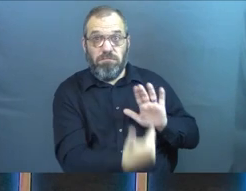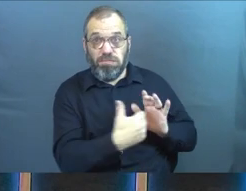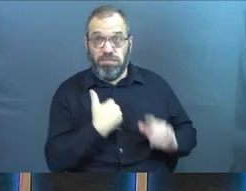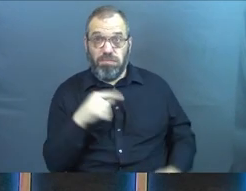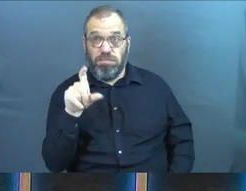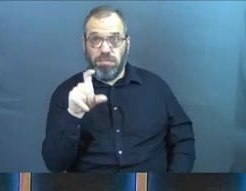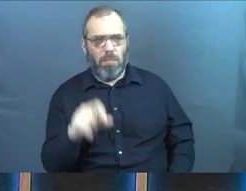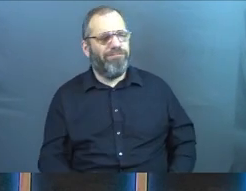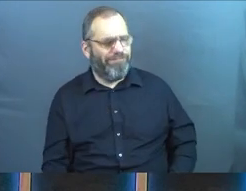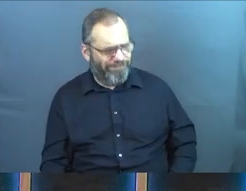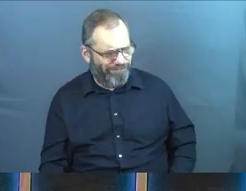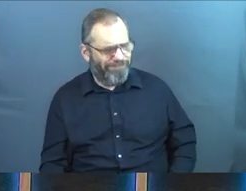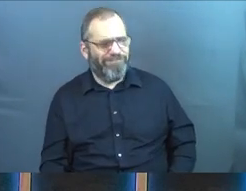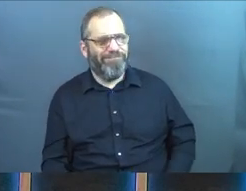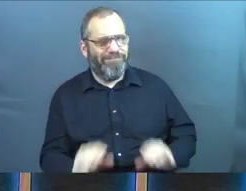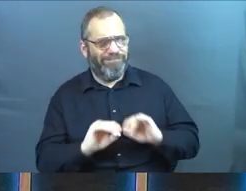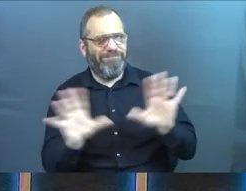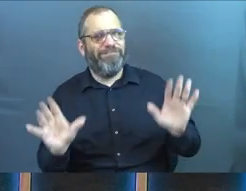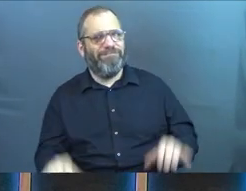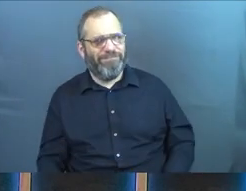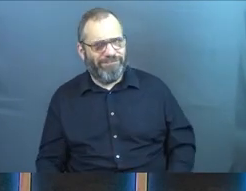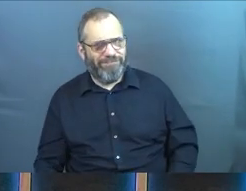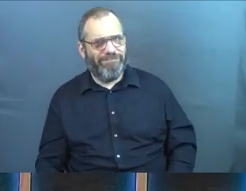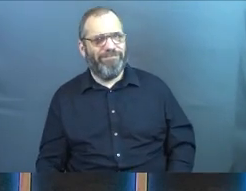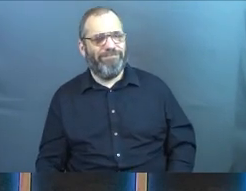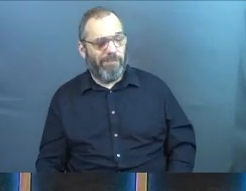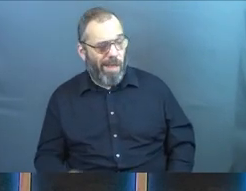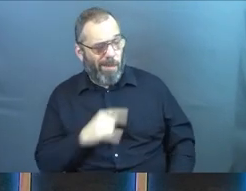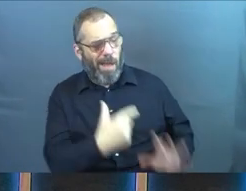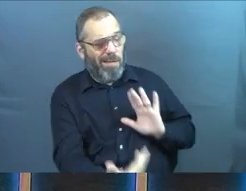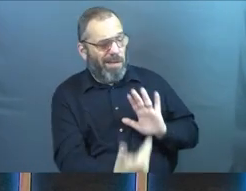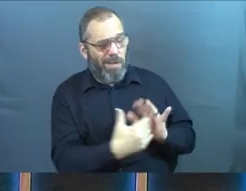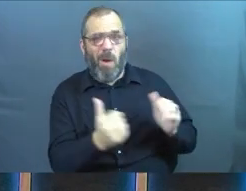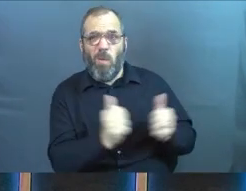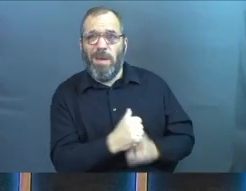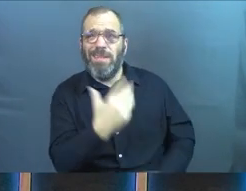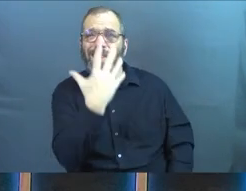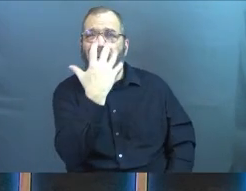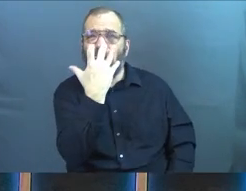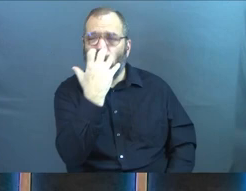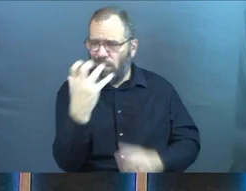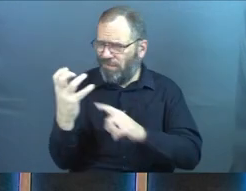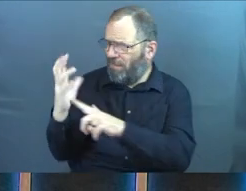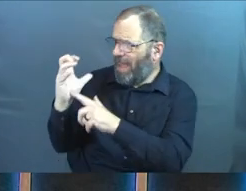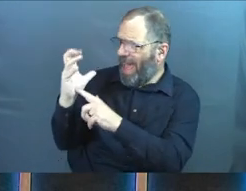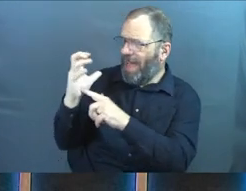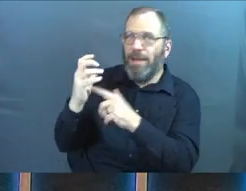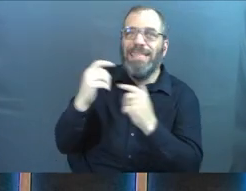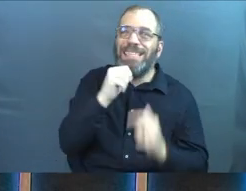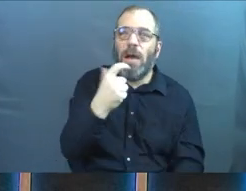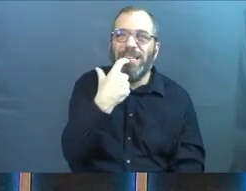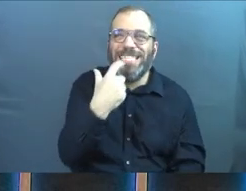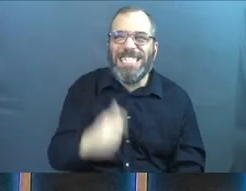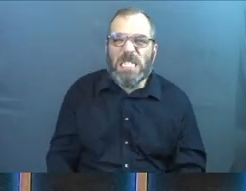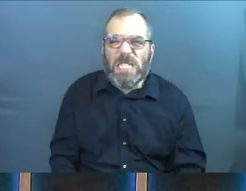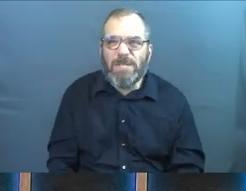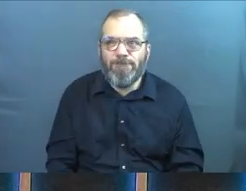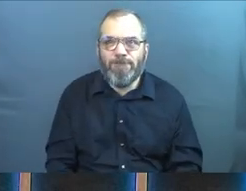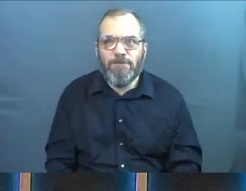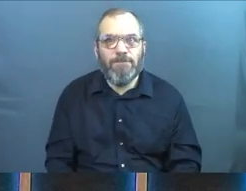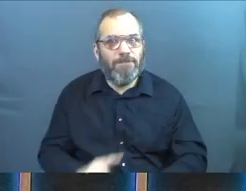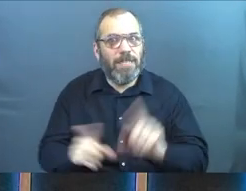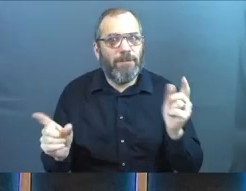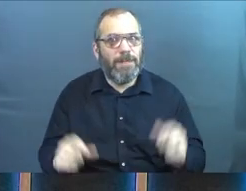me? Absolutely, he has. But he's come against me with his anger, not with his teeth. And